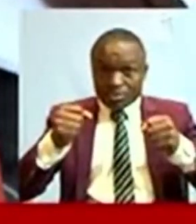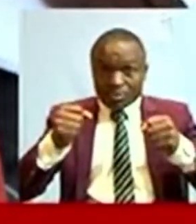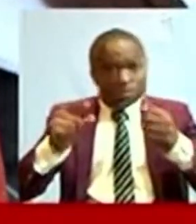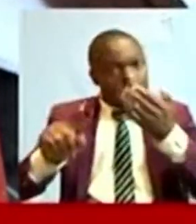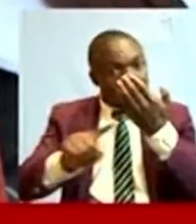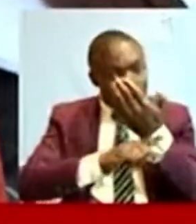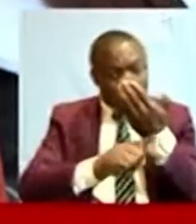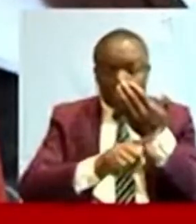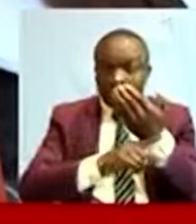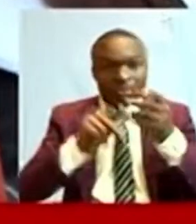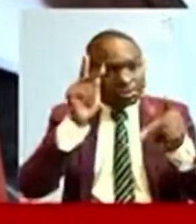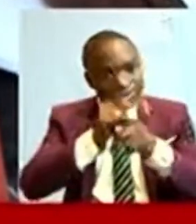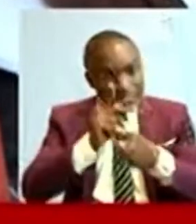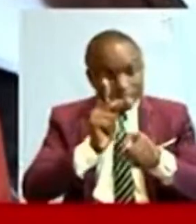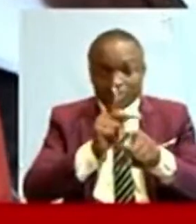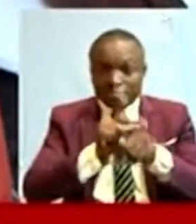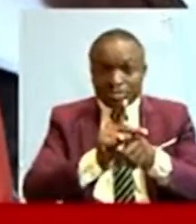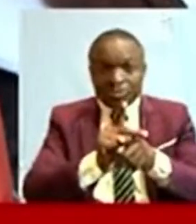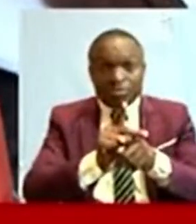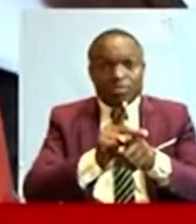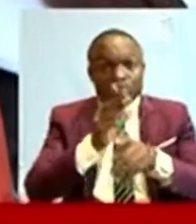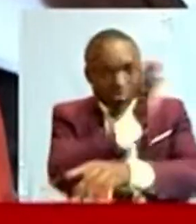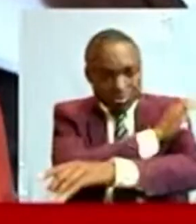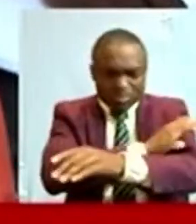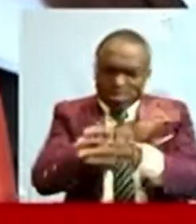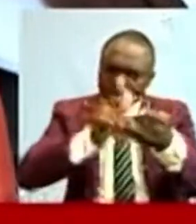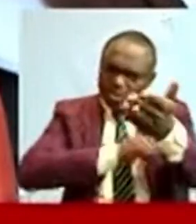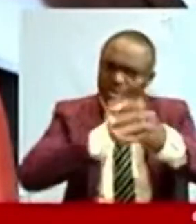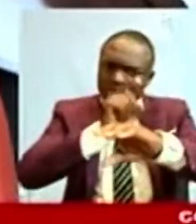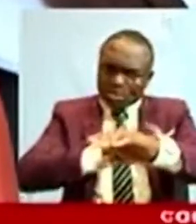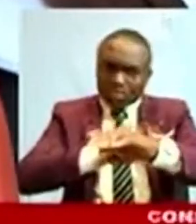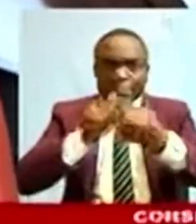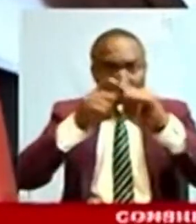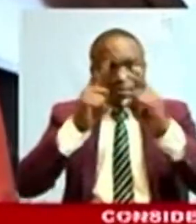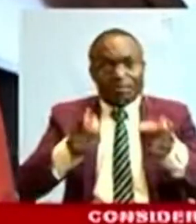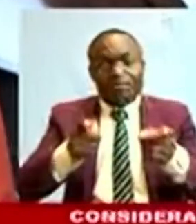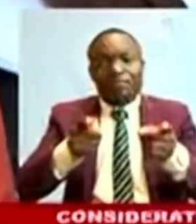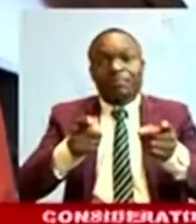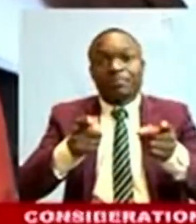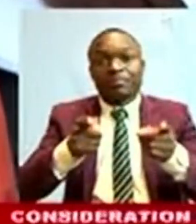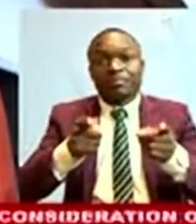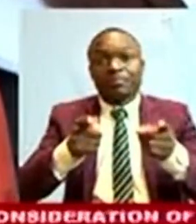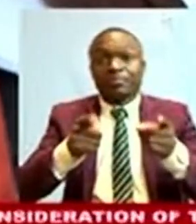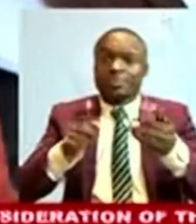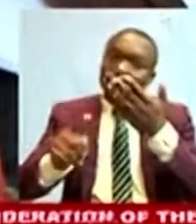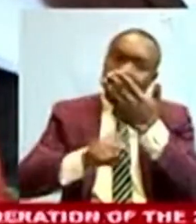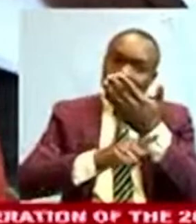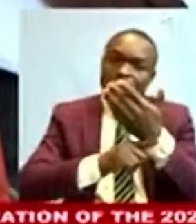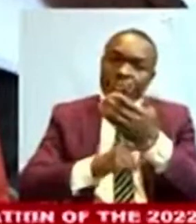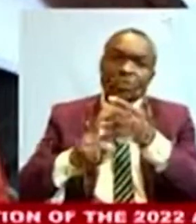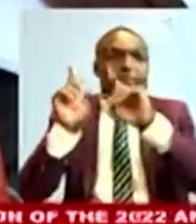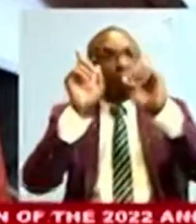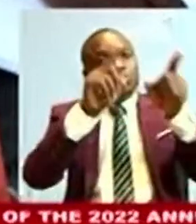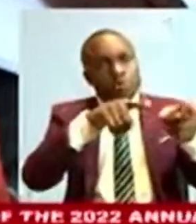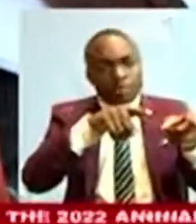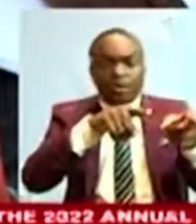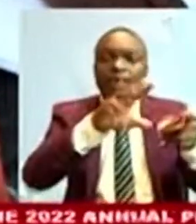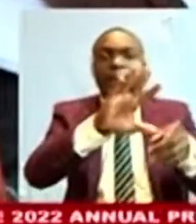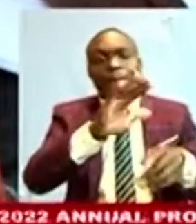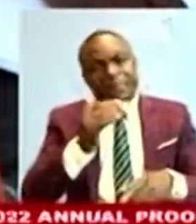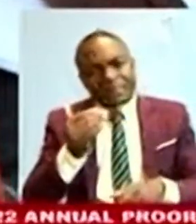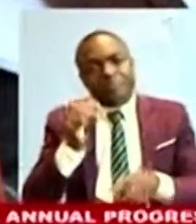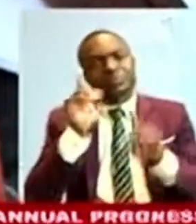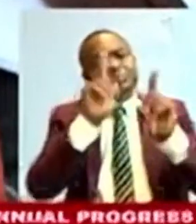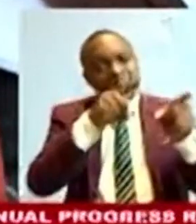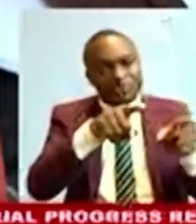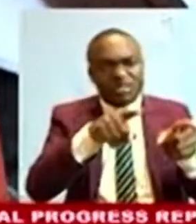for long periods of time. But because of the way urban areas are, the family will probably be coming and going to visit rather than stay there for